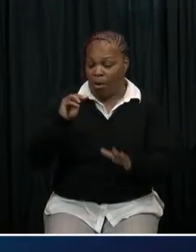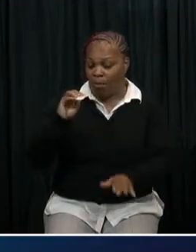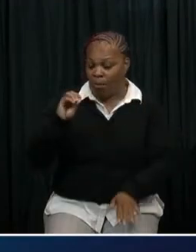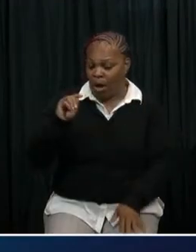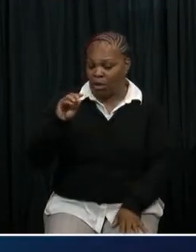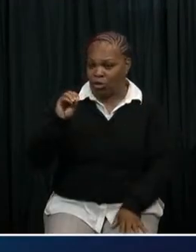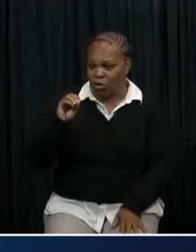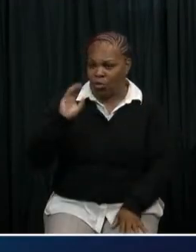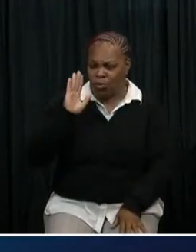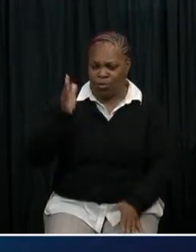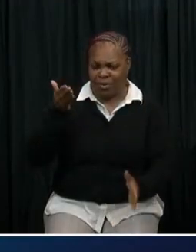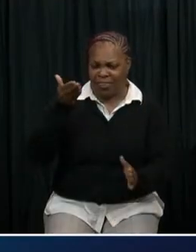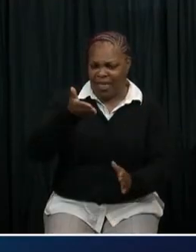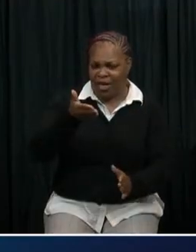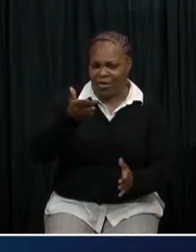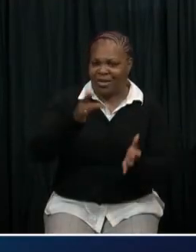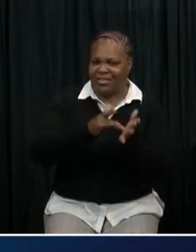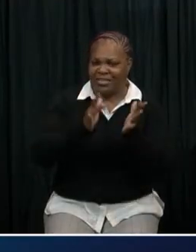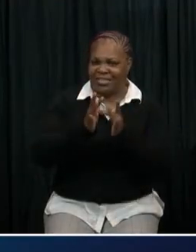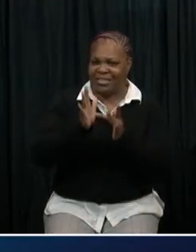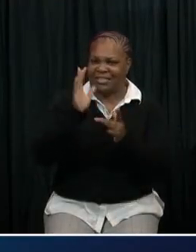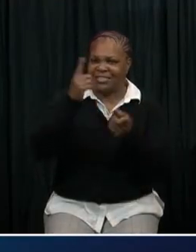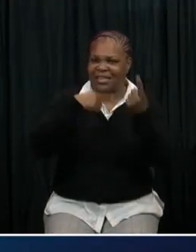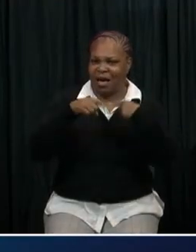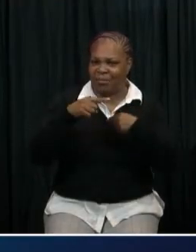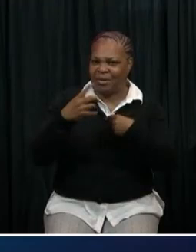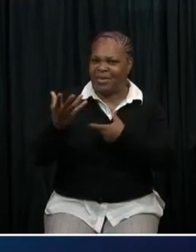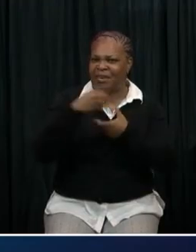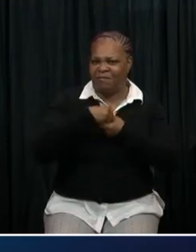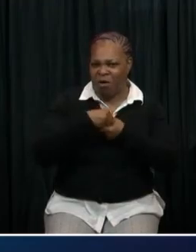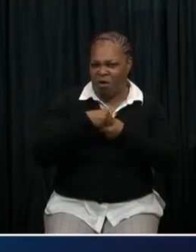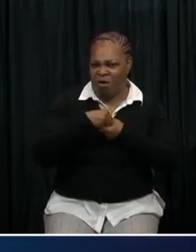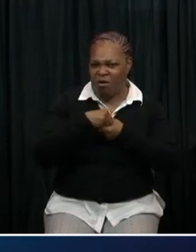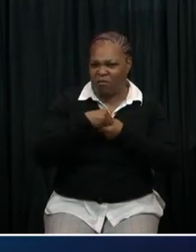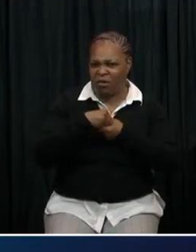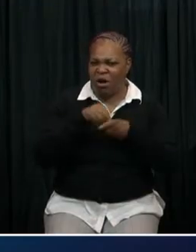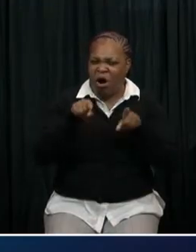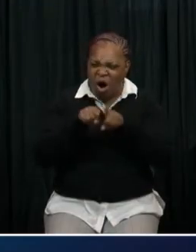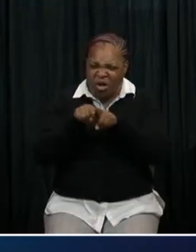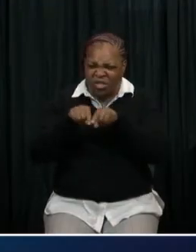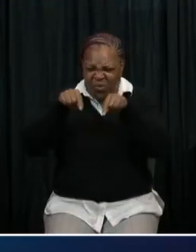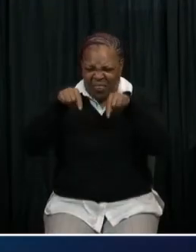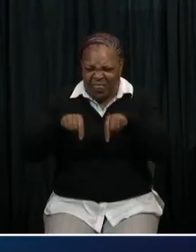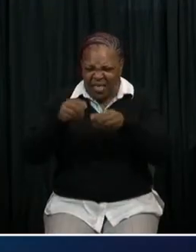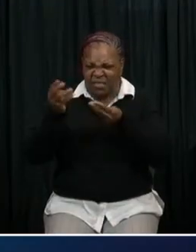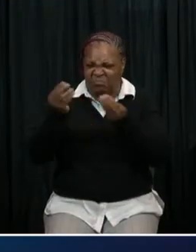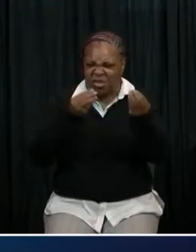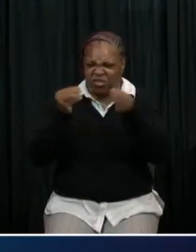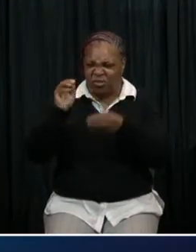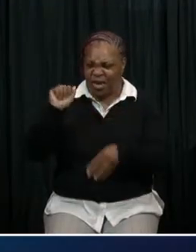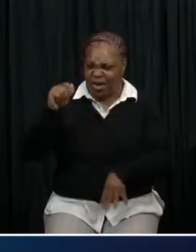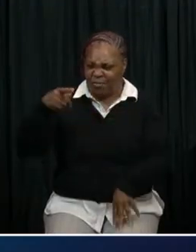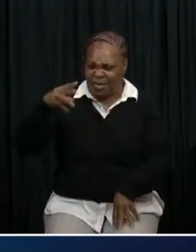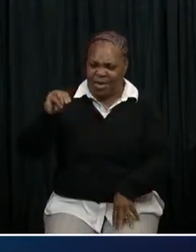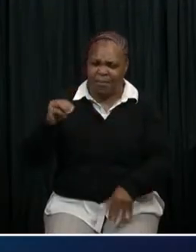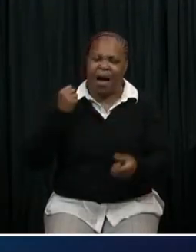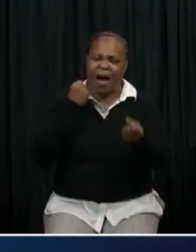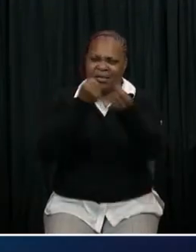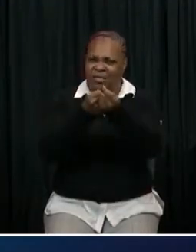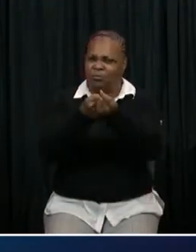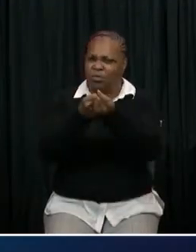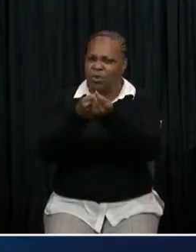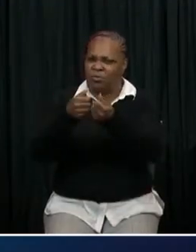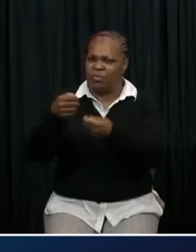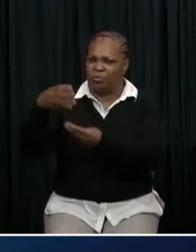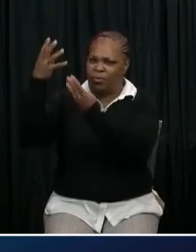coming. Please get involved also in this ministry. I support this motion. Thank you, Brother